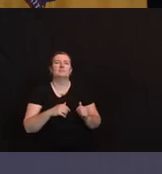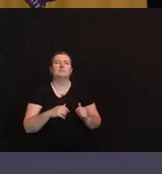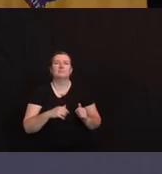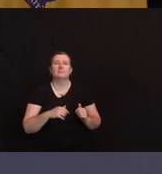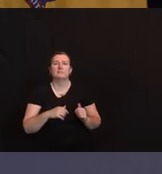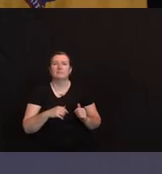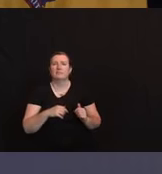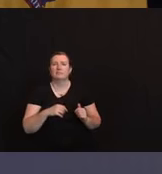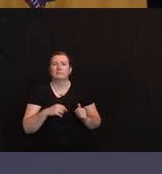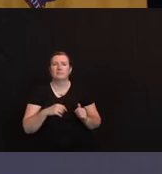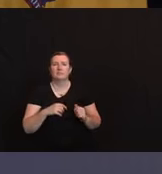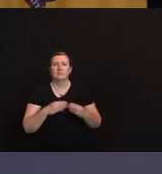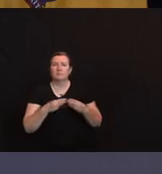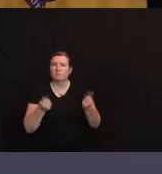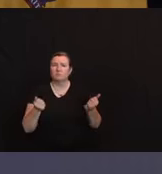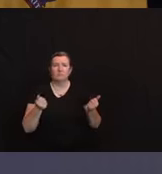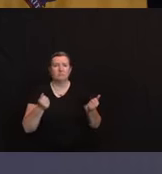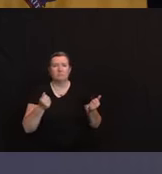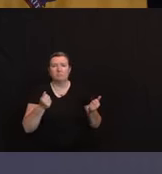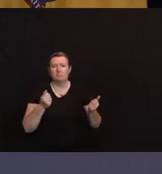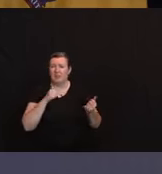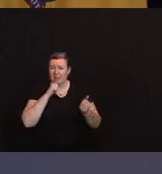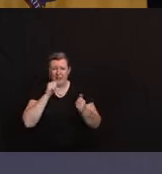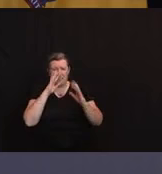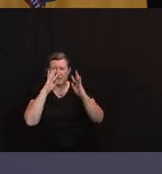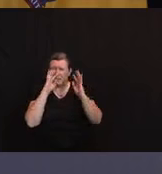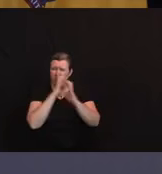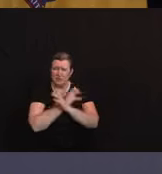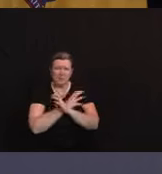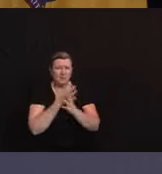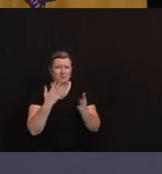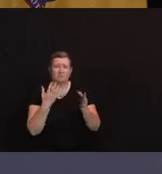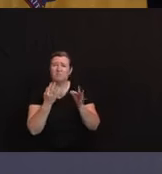of therapeutics or in the absence of vaccines,